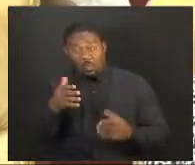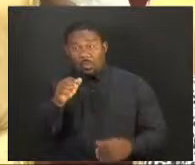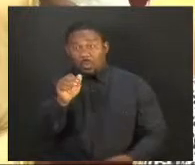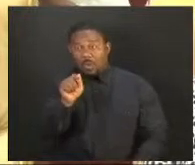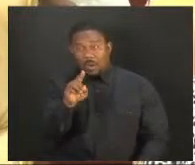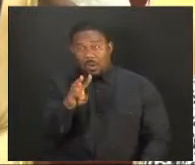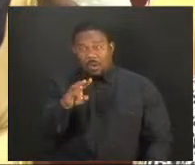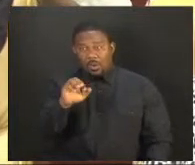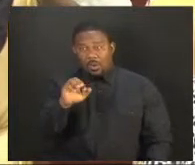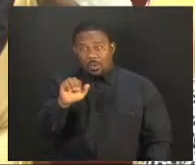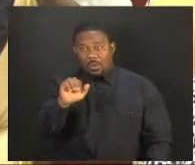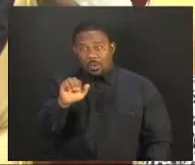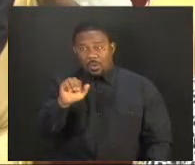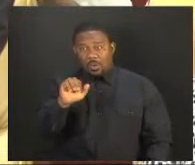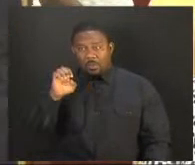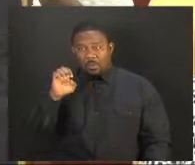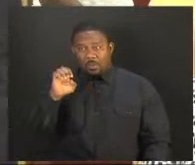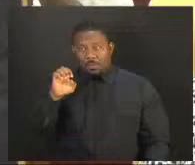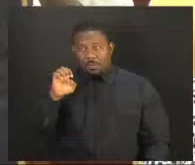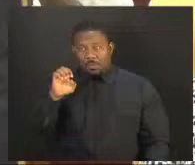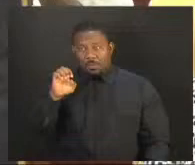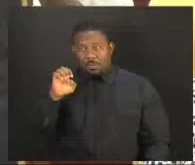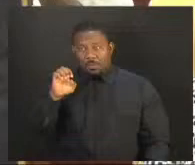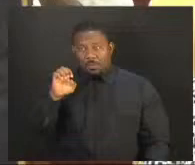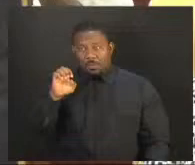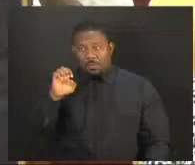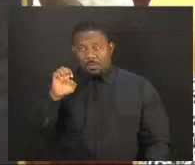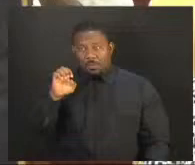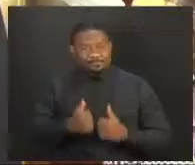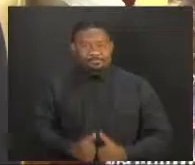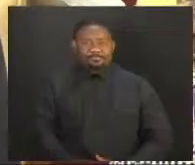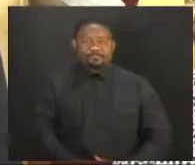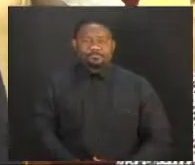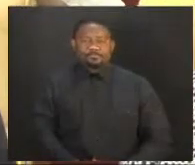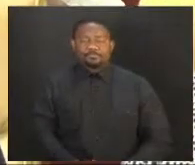consistency. Thank you, Mr. Speaker.